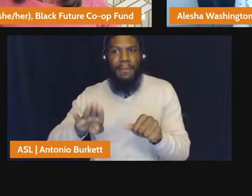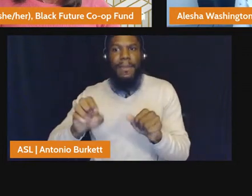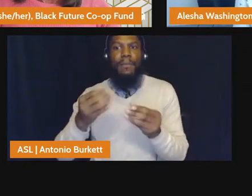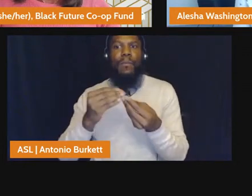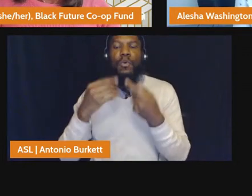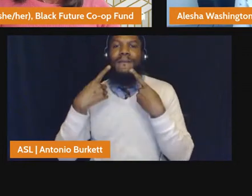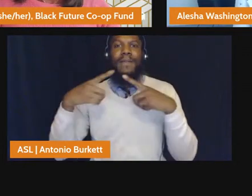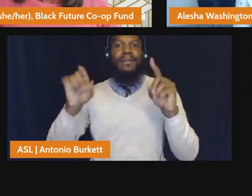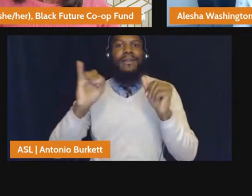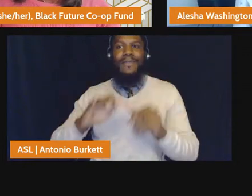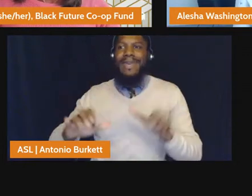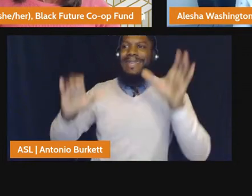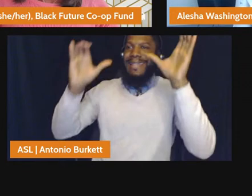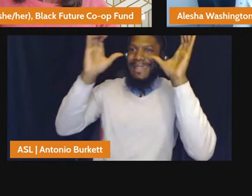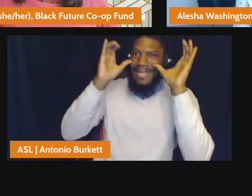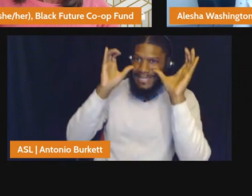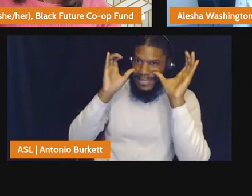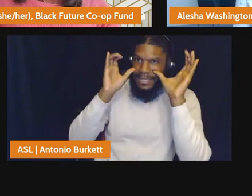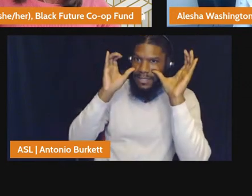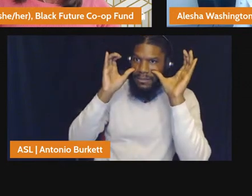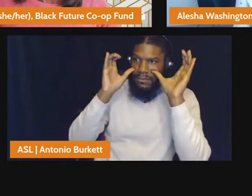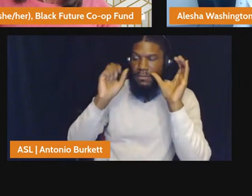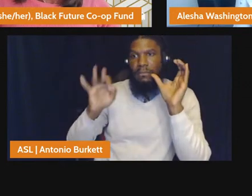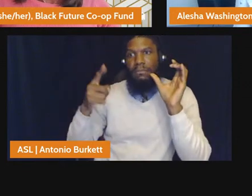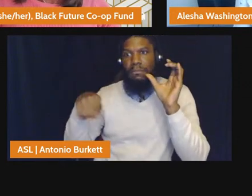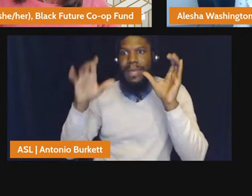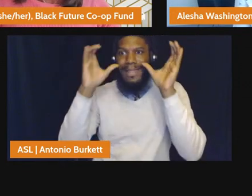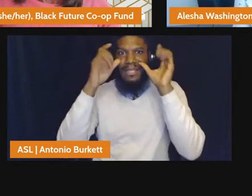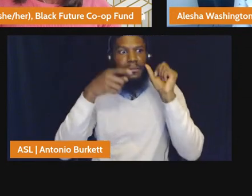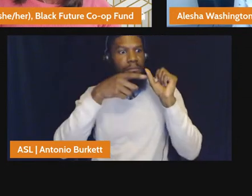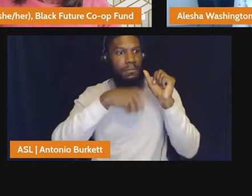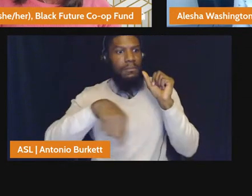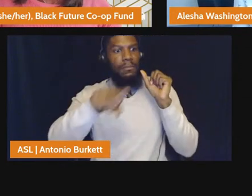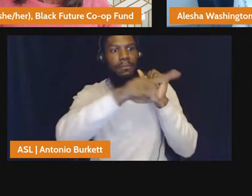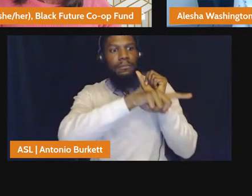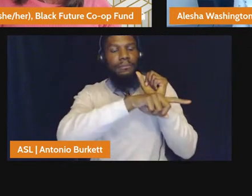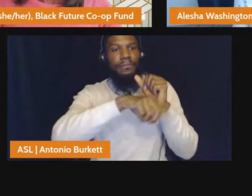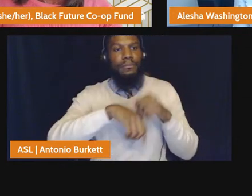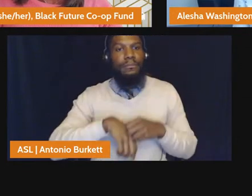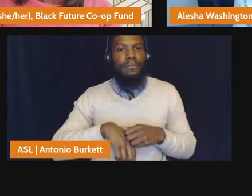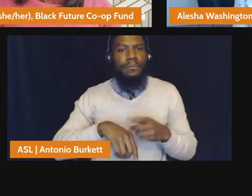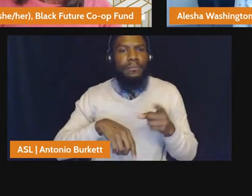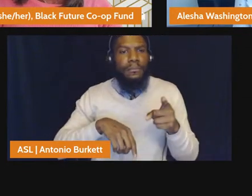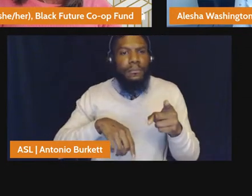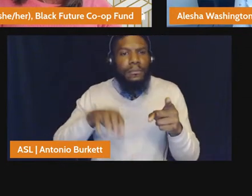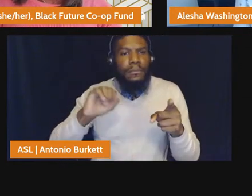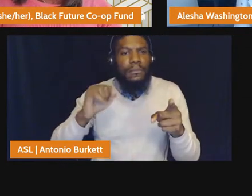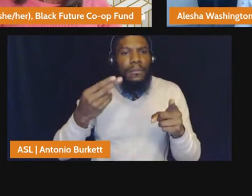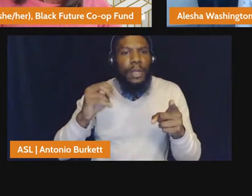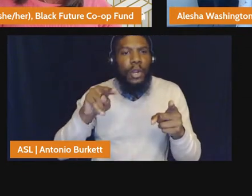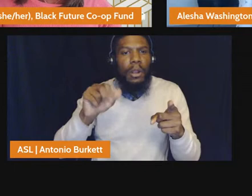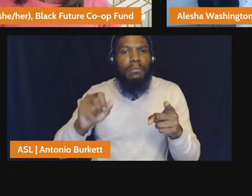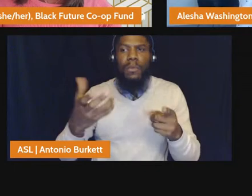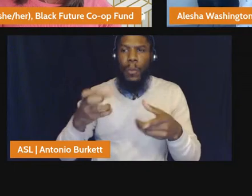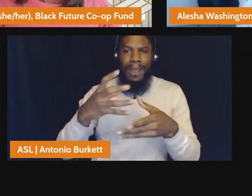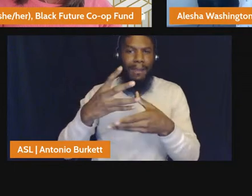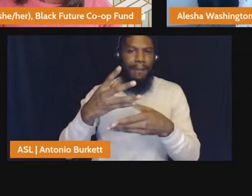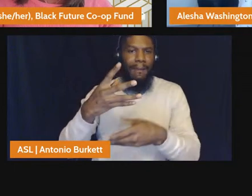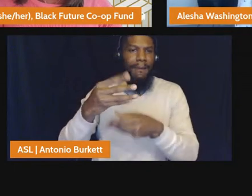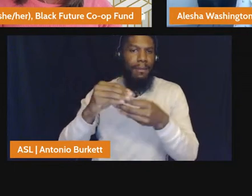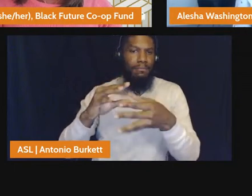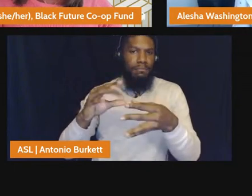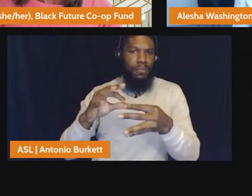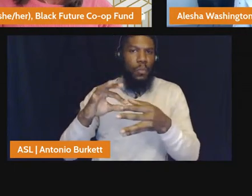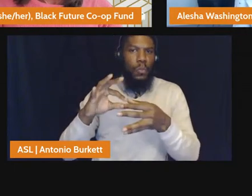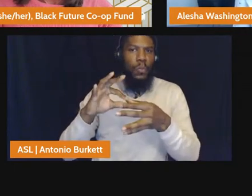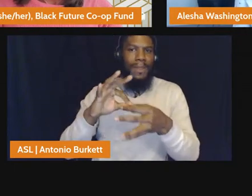closest. And I also would like to add to what Maria and Alicia were saying around, you know, representation,